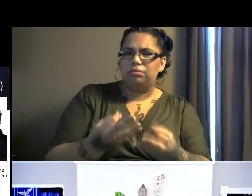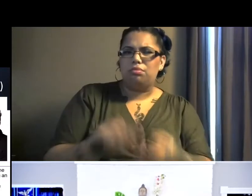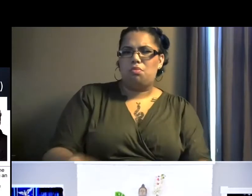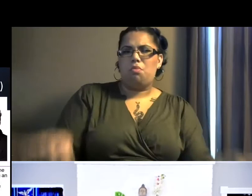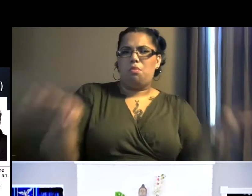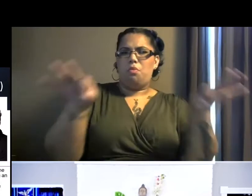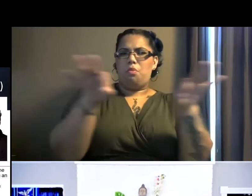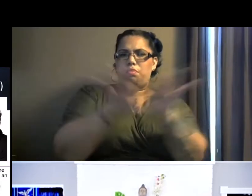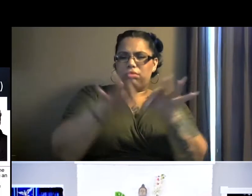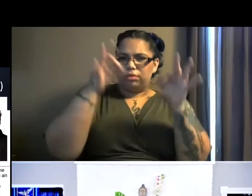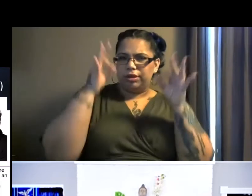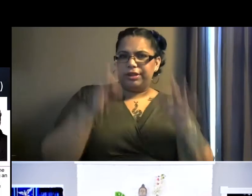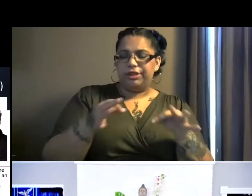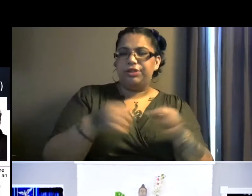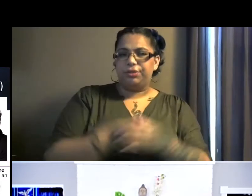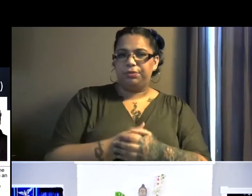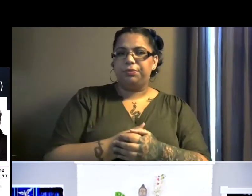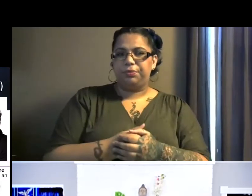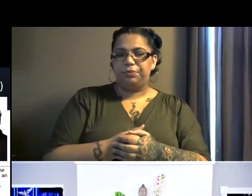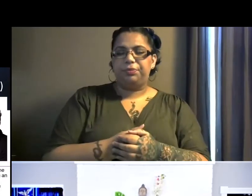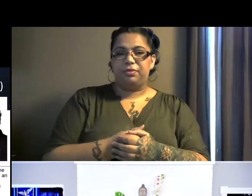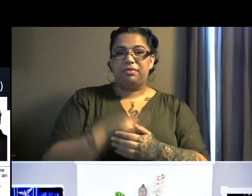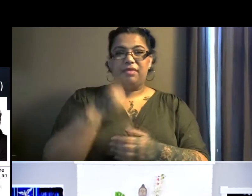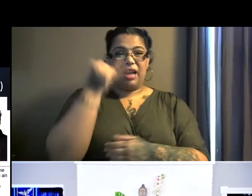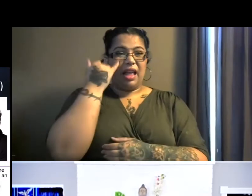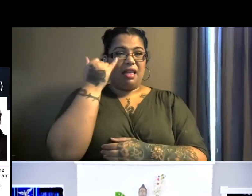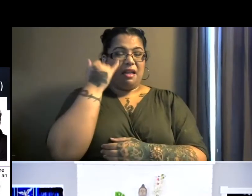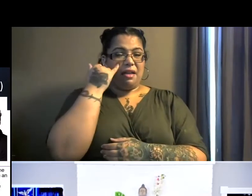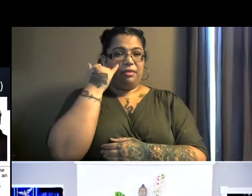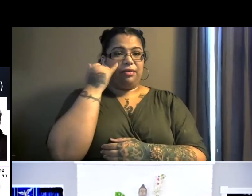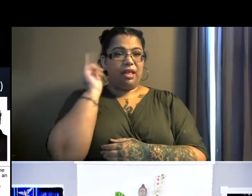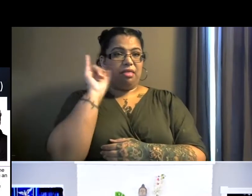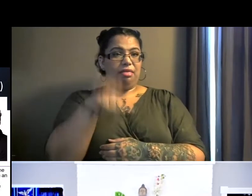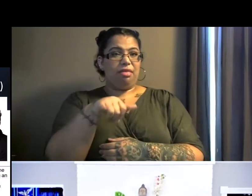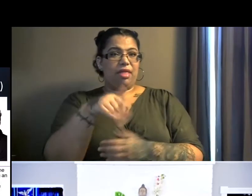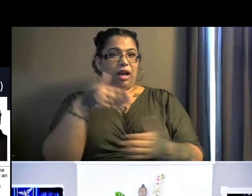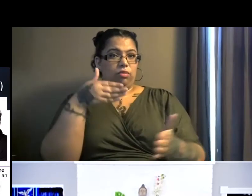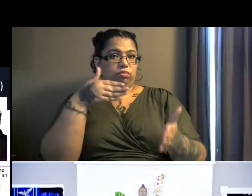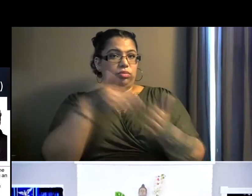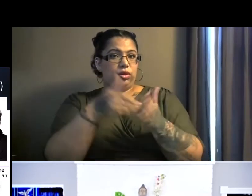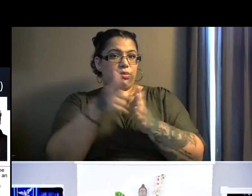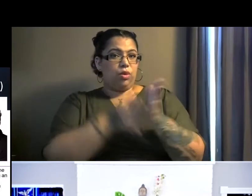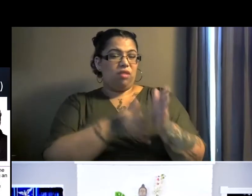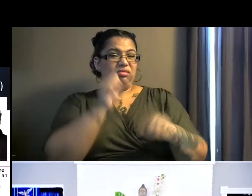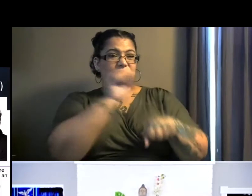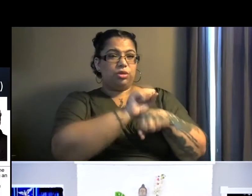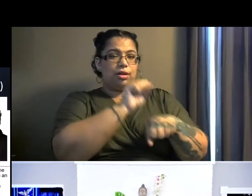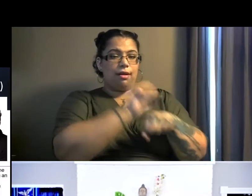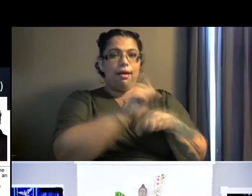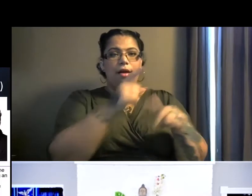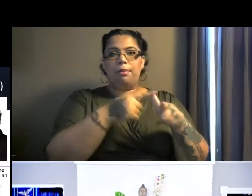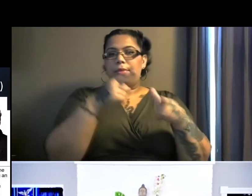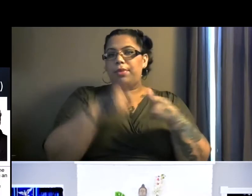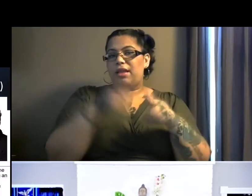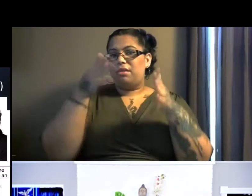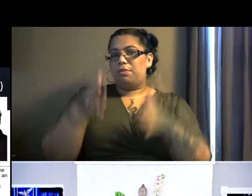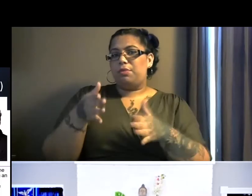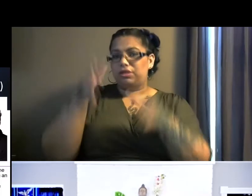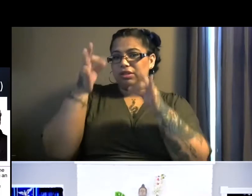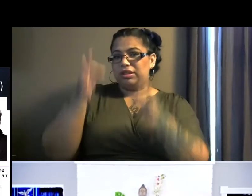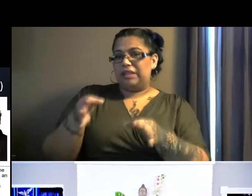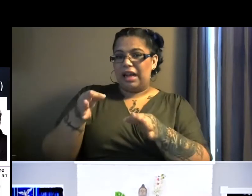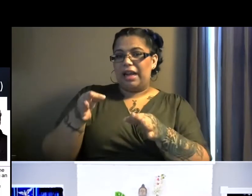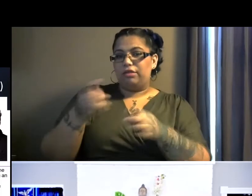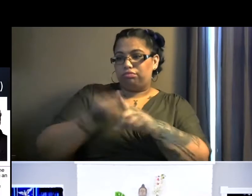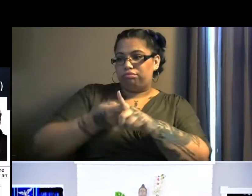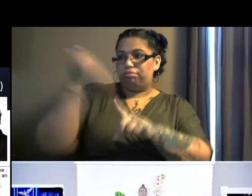If that was the prosecutor's job, then the guy who made the decision to dismiss the case was the